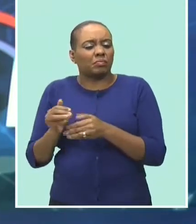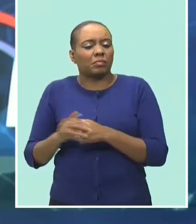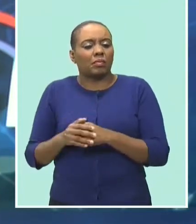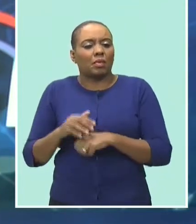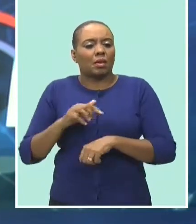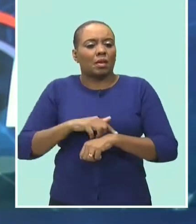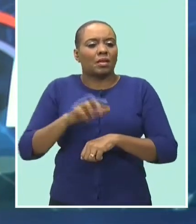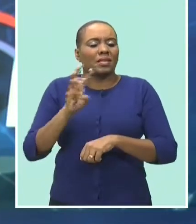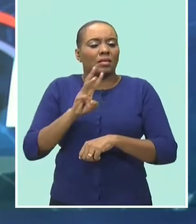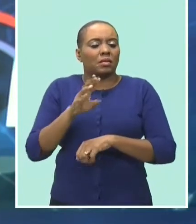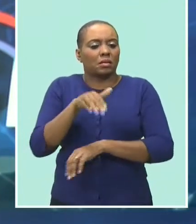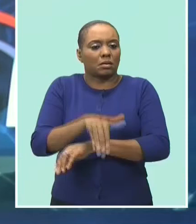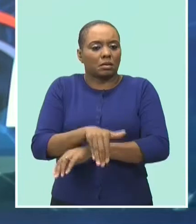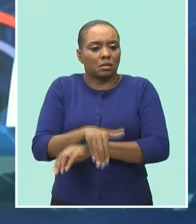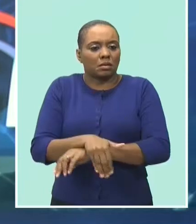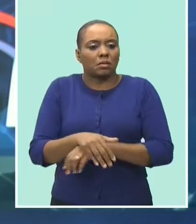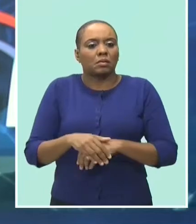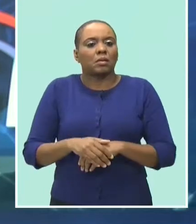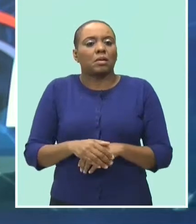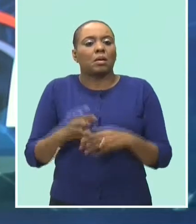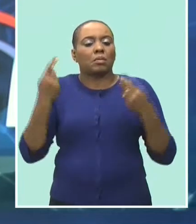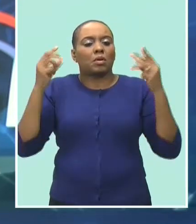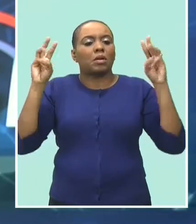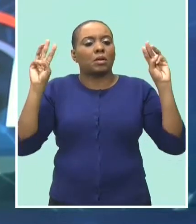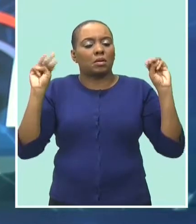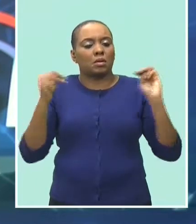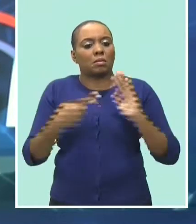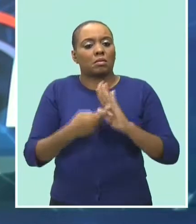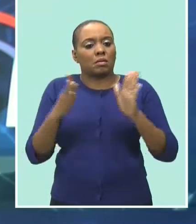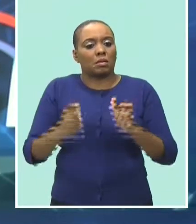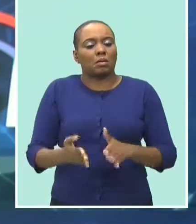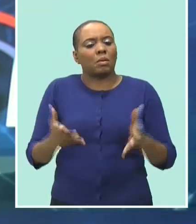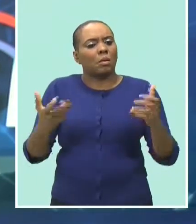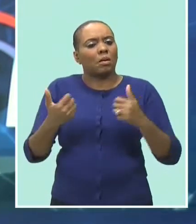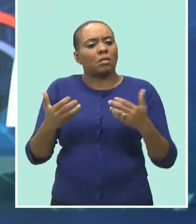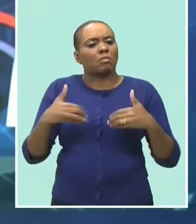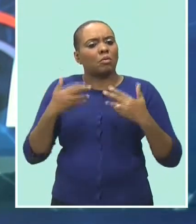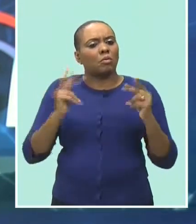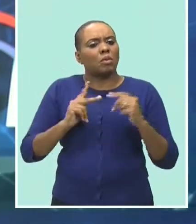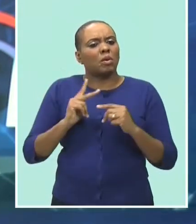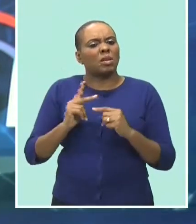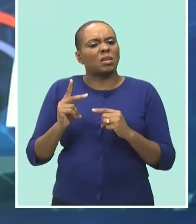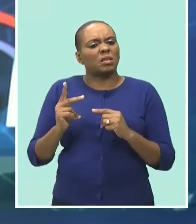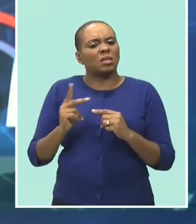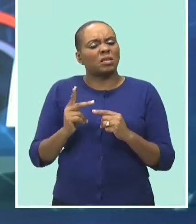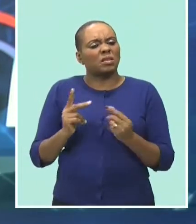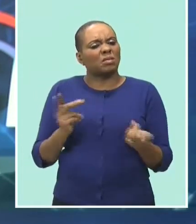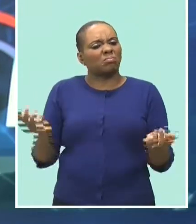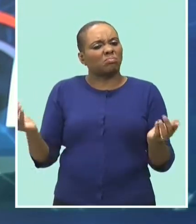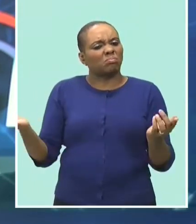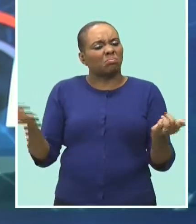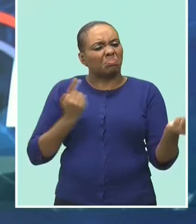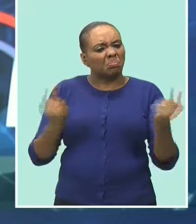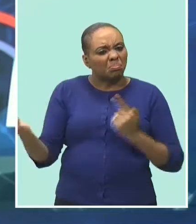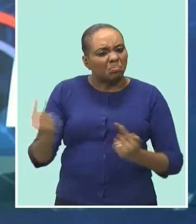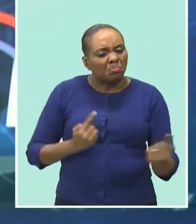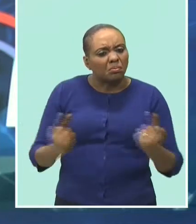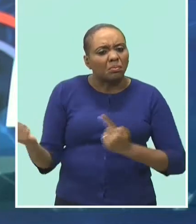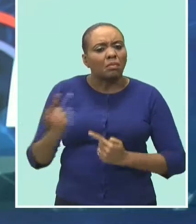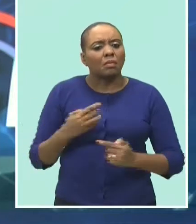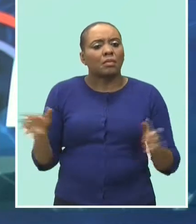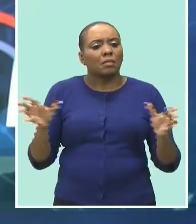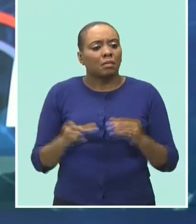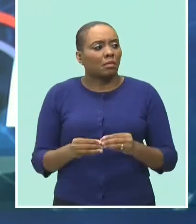Prime Minister's Office, Jonathan Reid, is appealing to young people to come out and be part of the national conversations on creating a